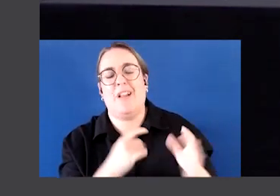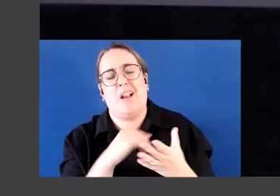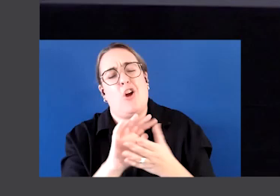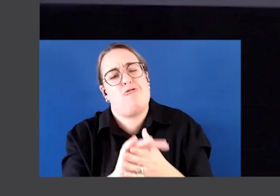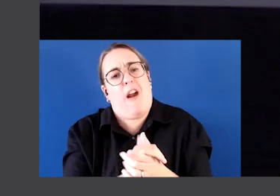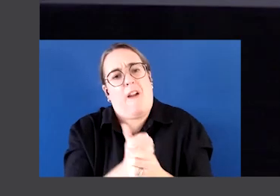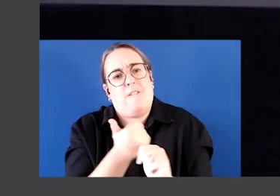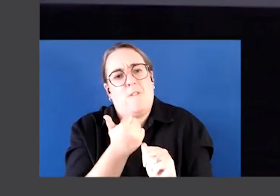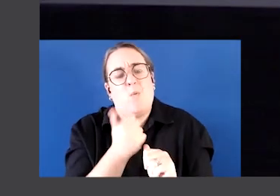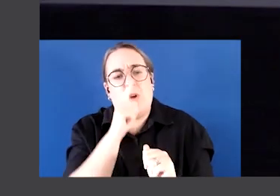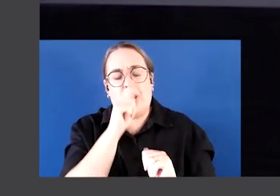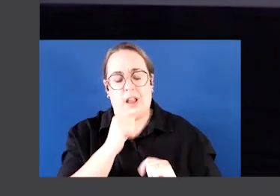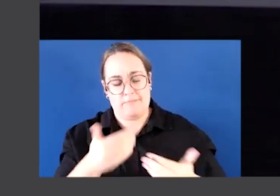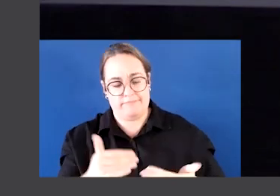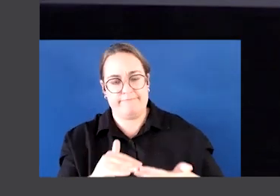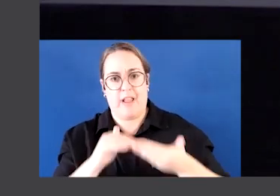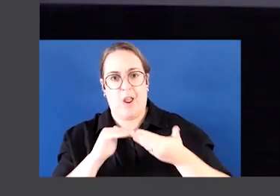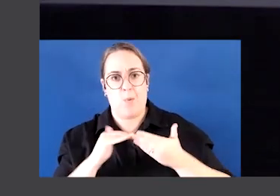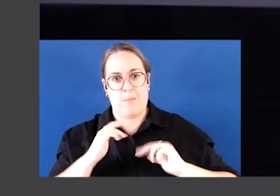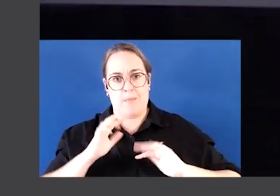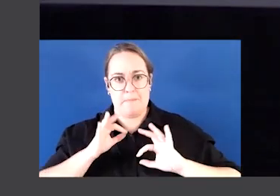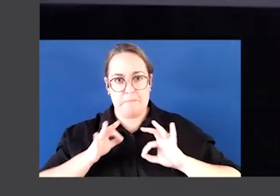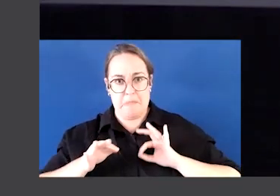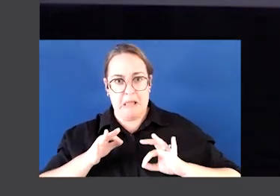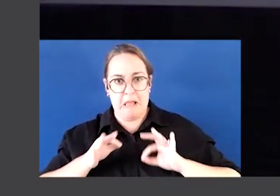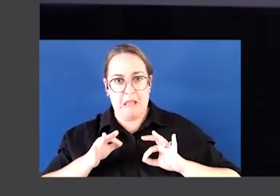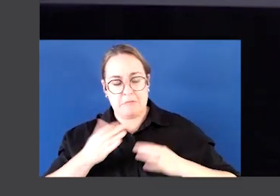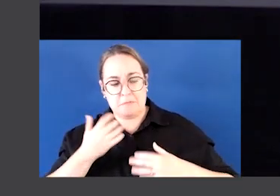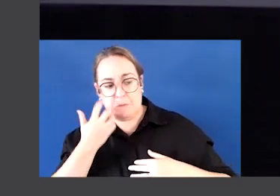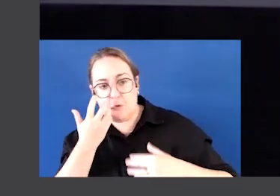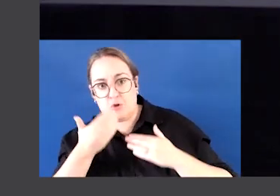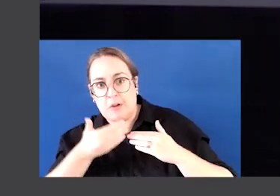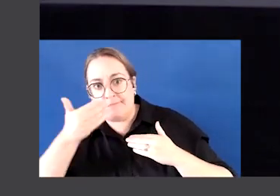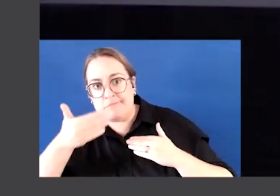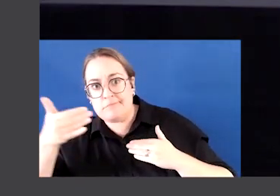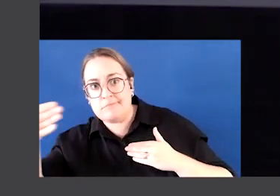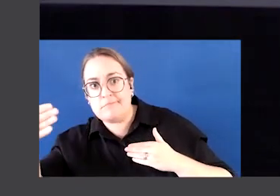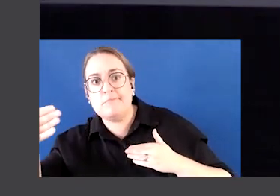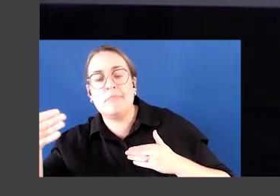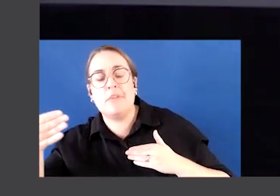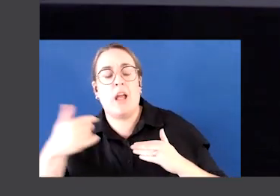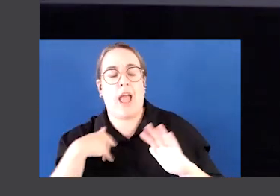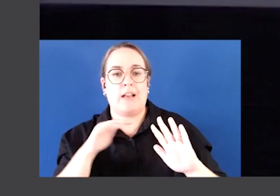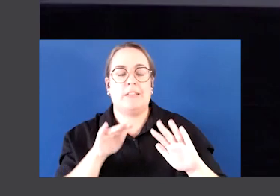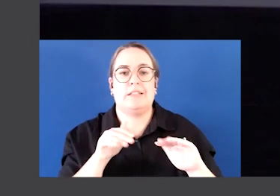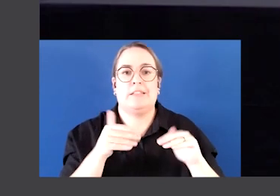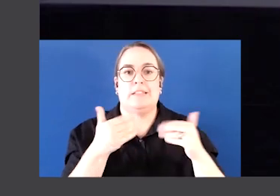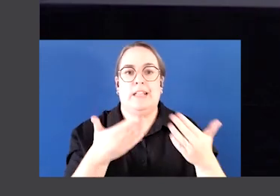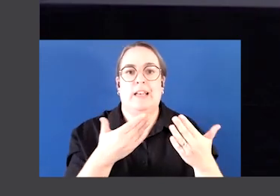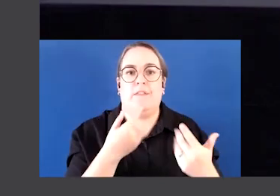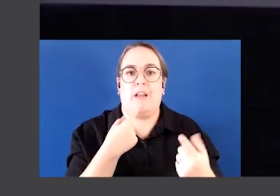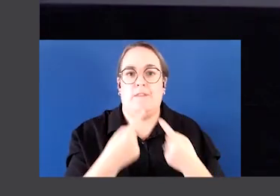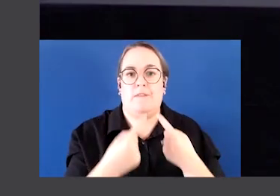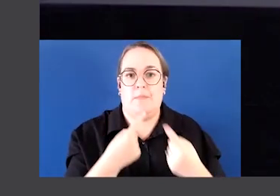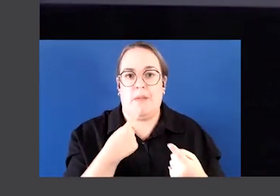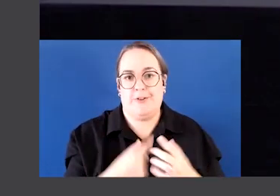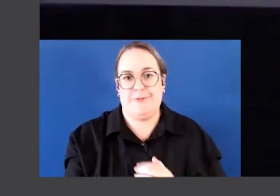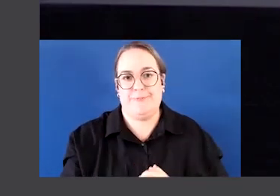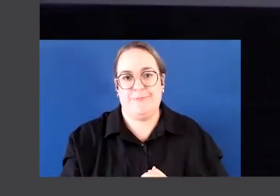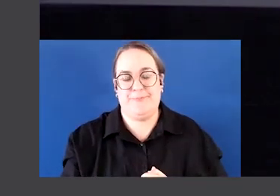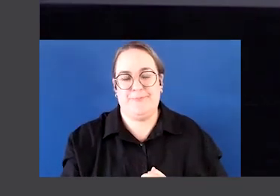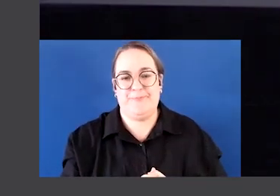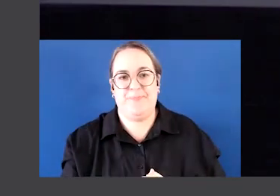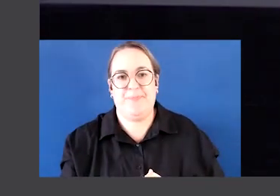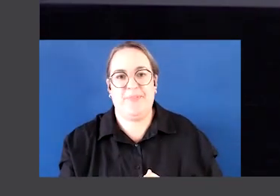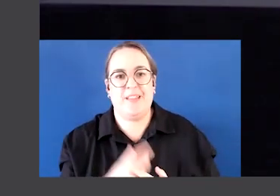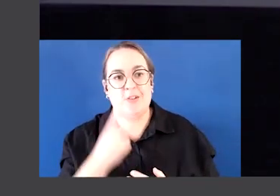be very grateful, and it helps us to plan future webinars and to deliver the sort of